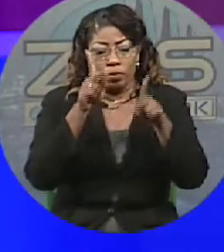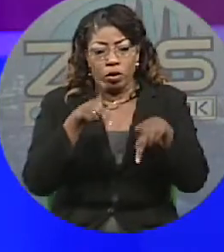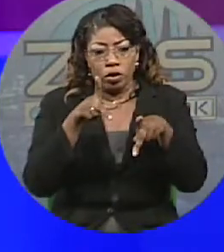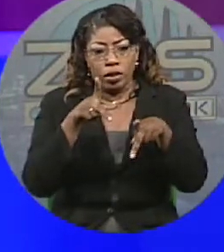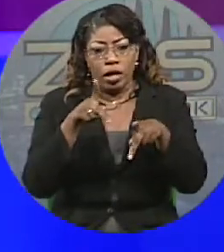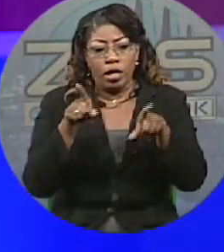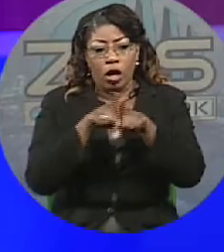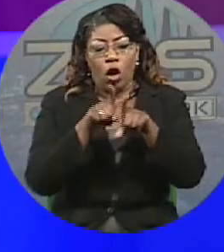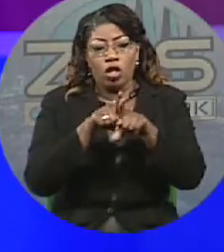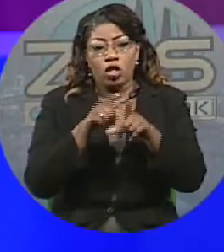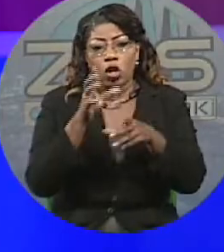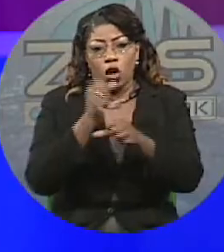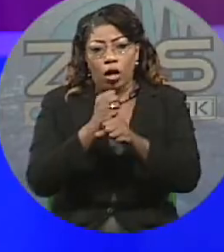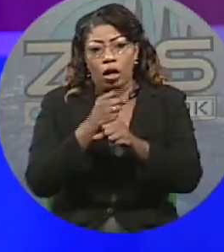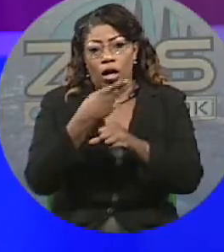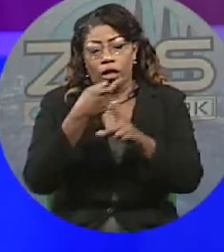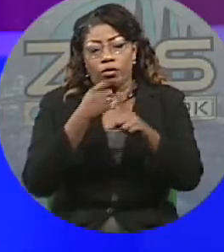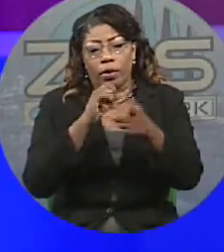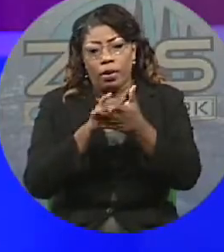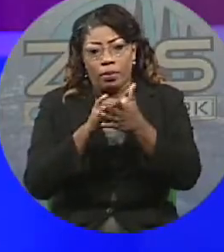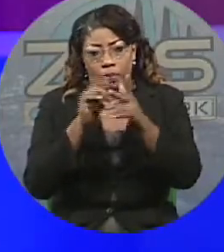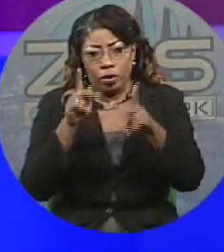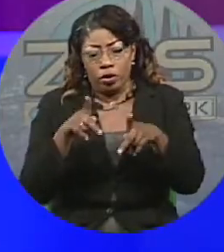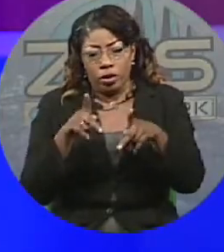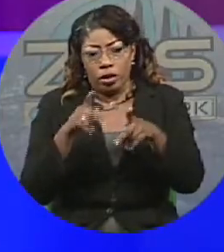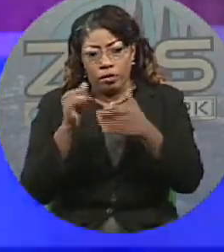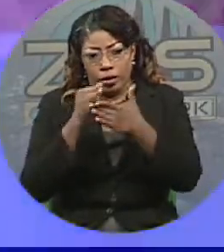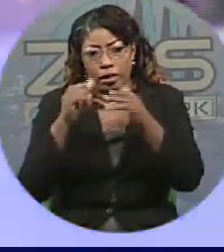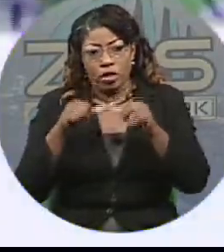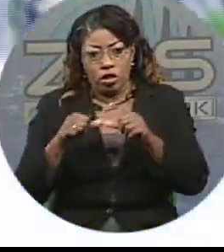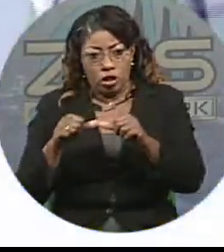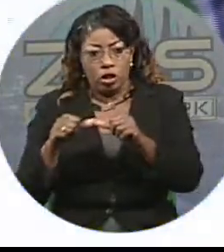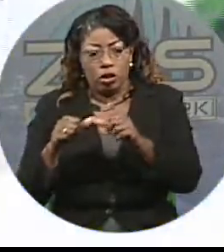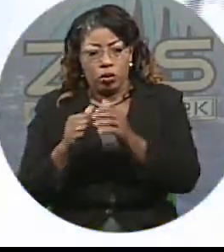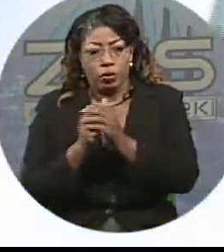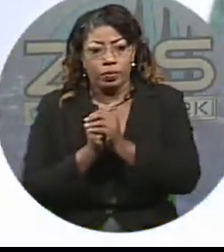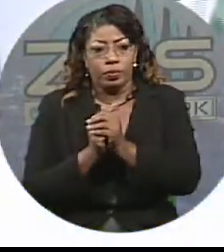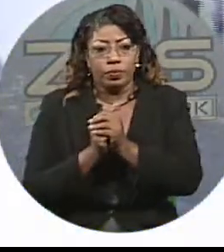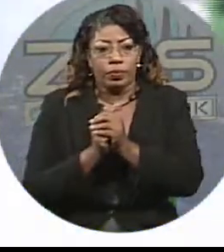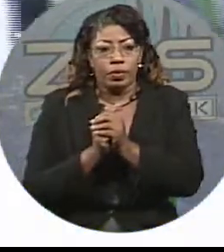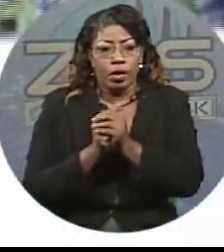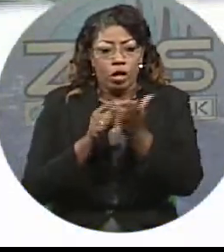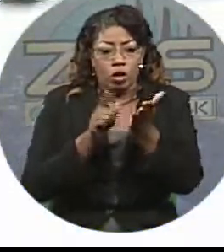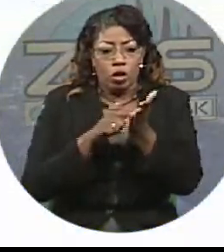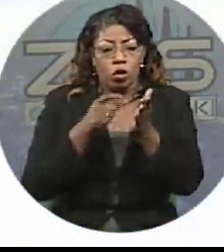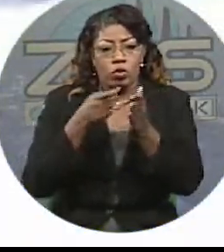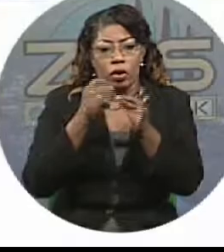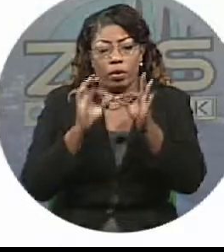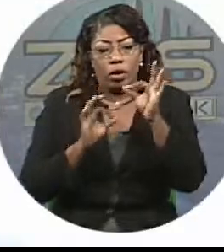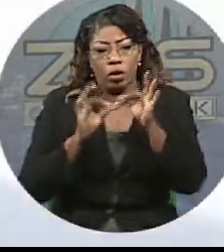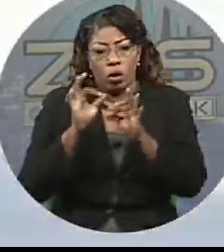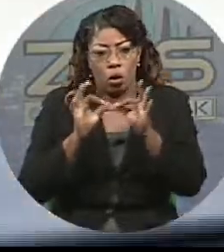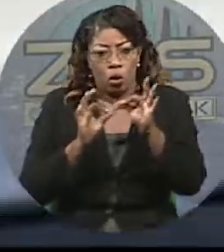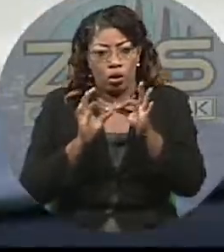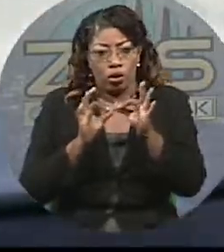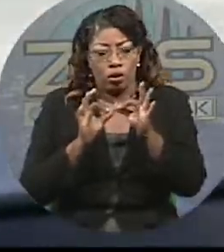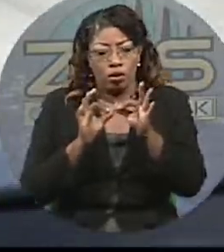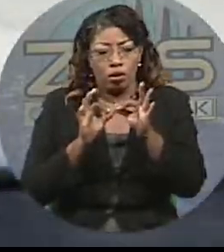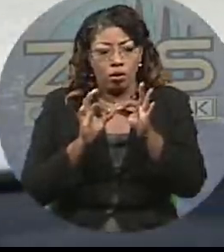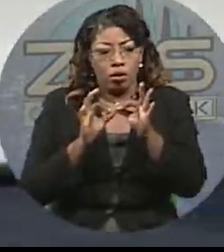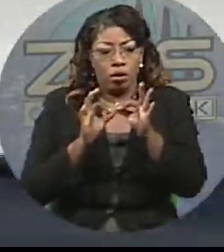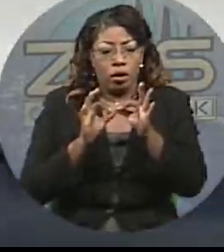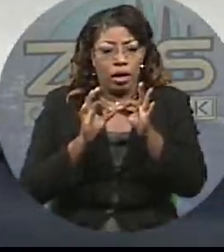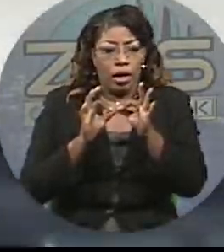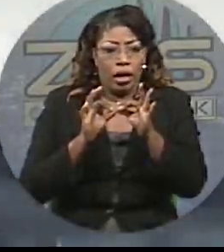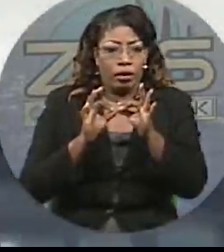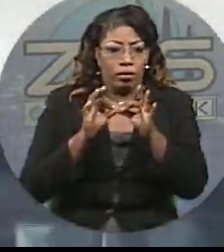firearm was also recovered. Investigations continue. In news from the courts, jurors in the Curvin Neely abetment to murder trial have